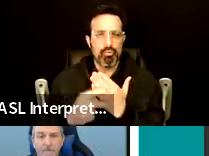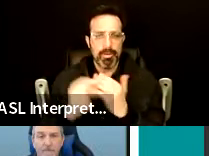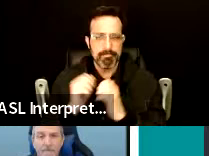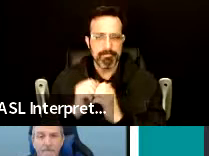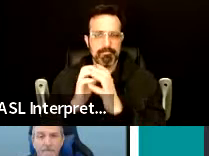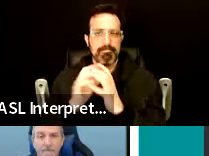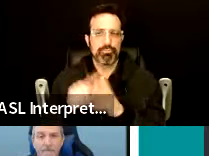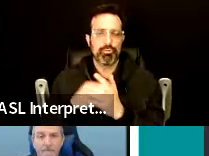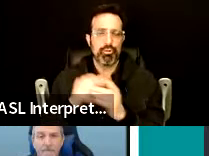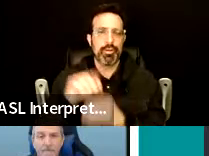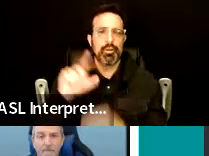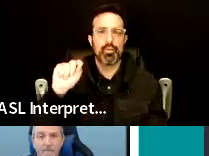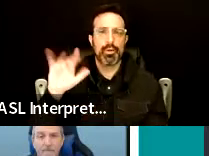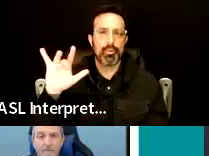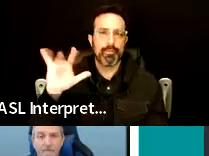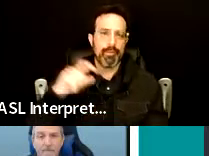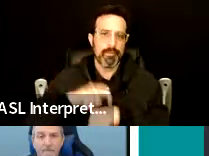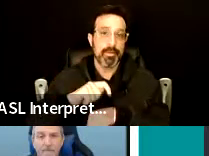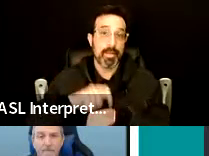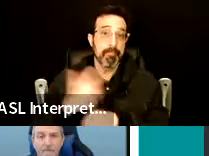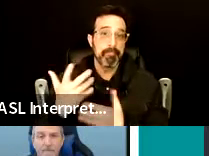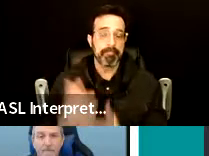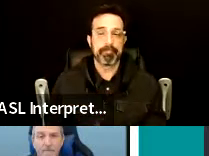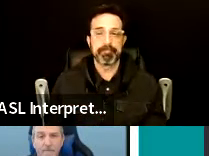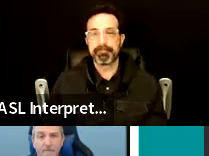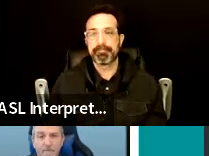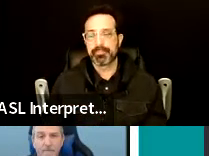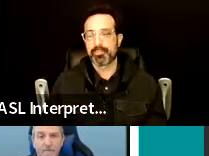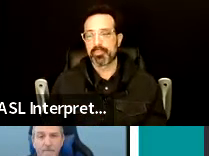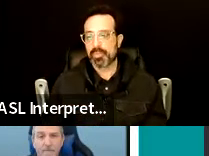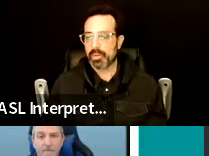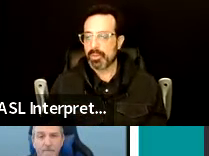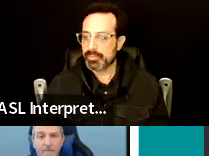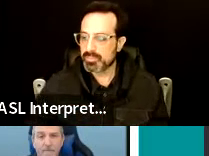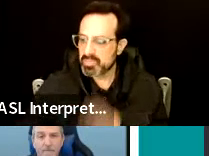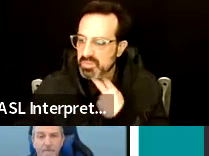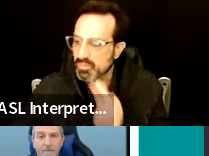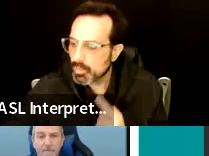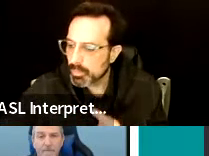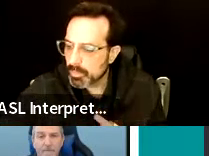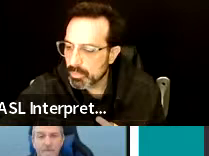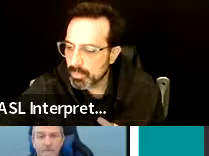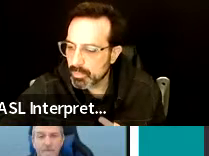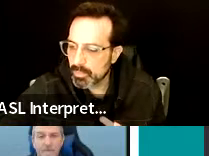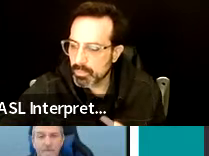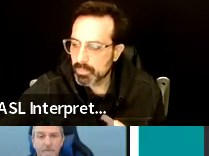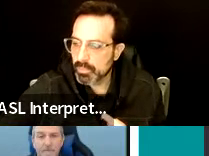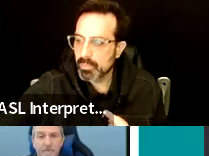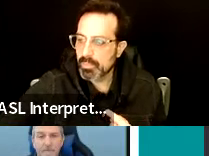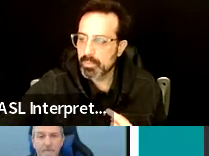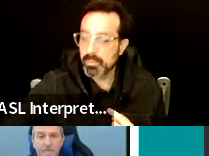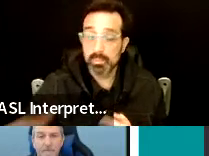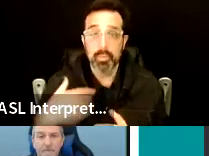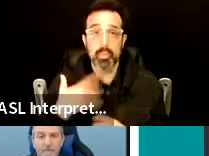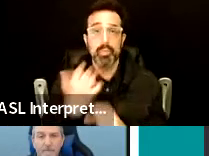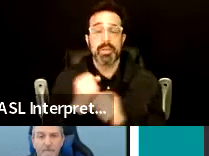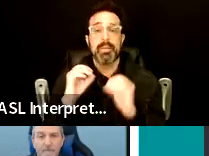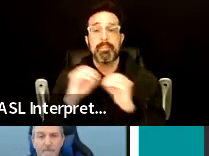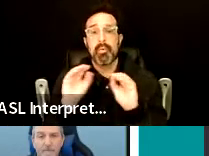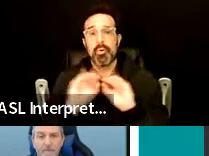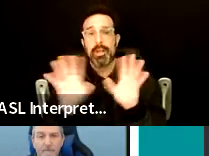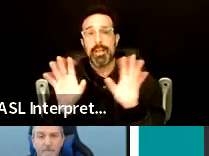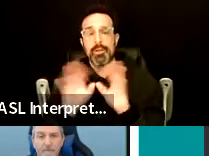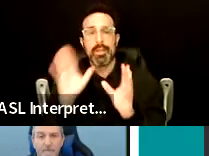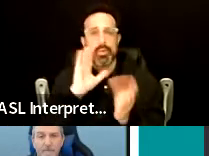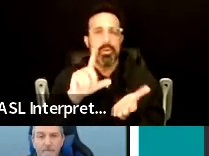that 2025 time period. So as we get more clarity, we will we'll be